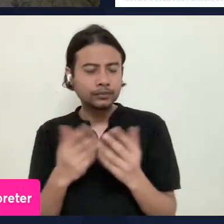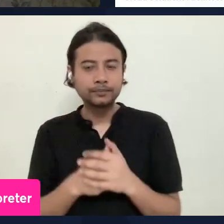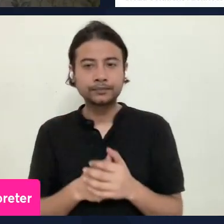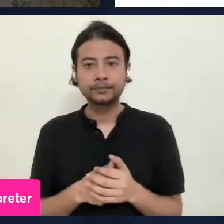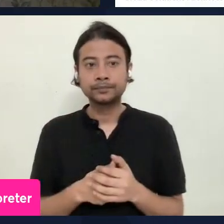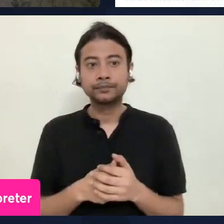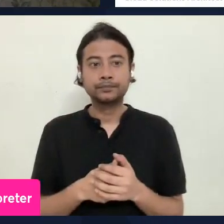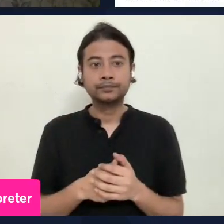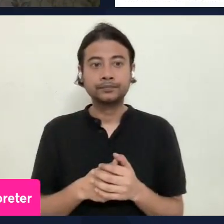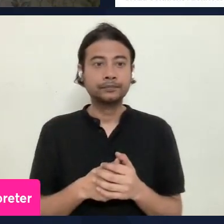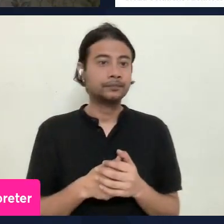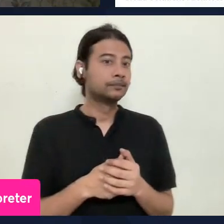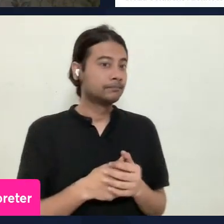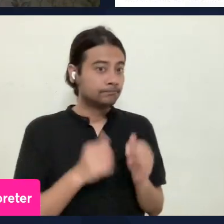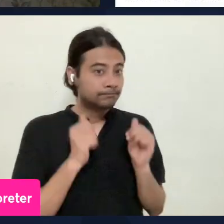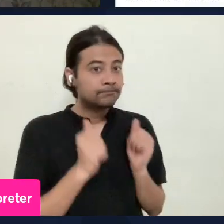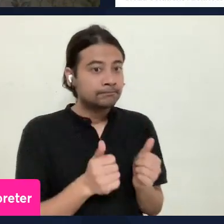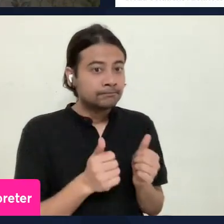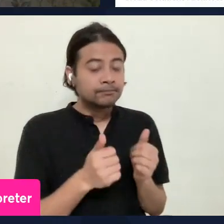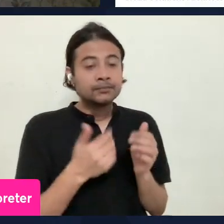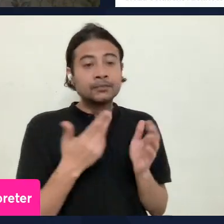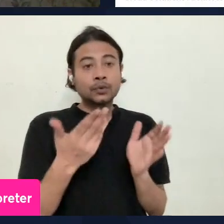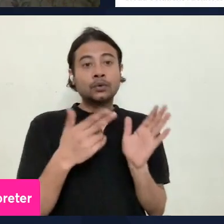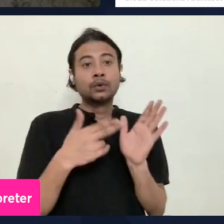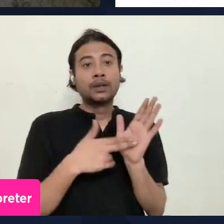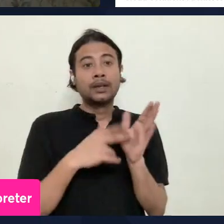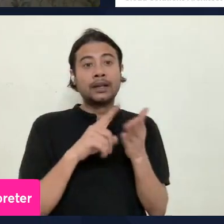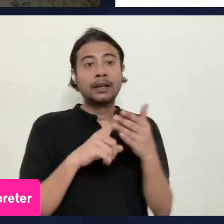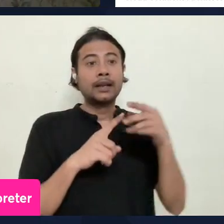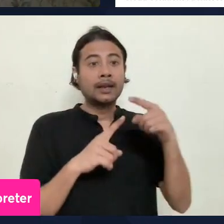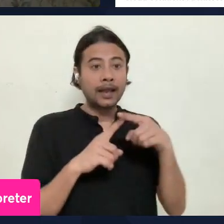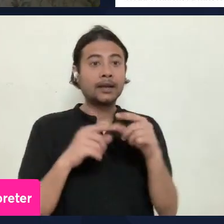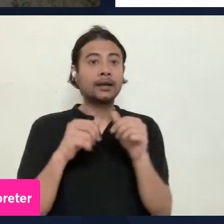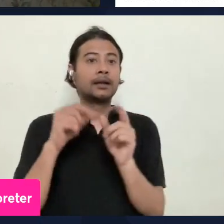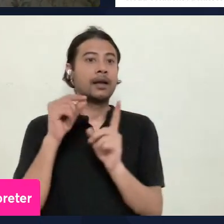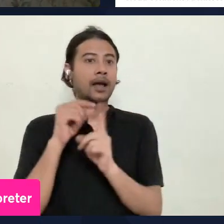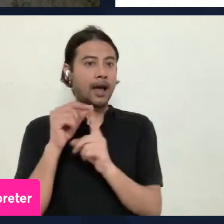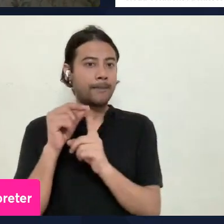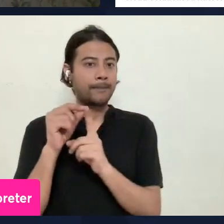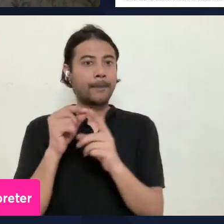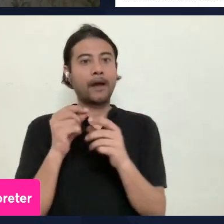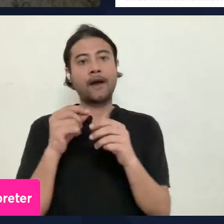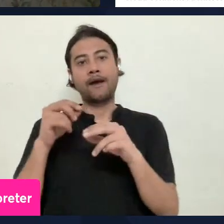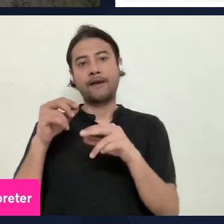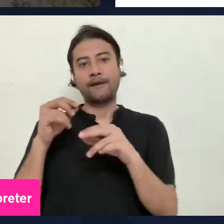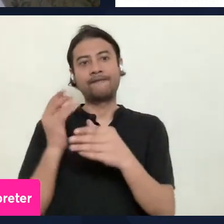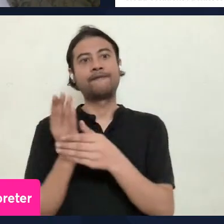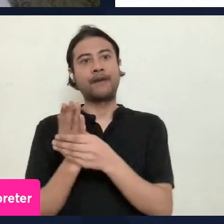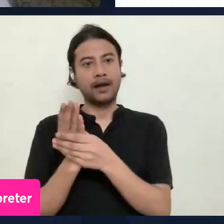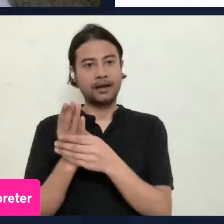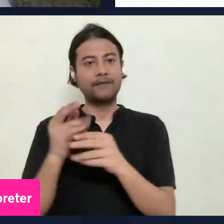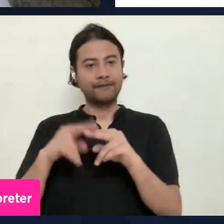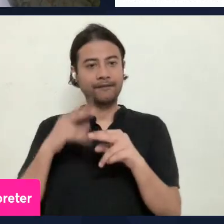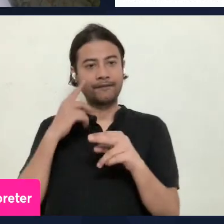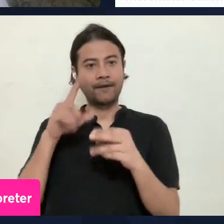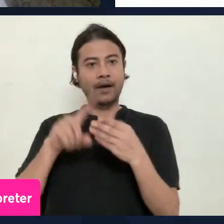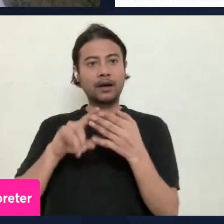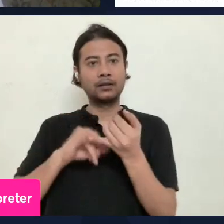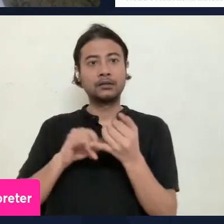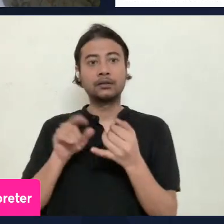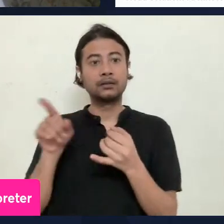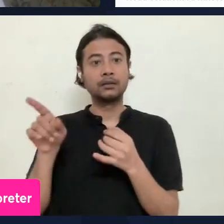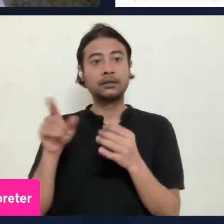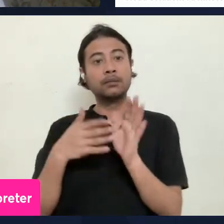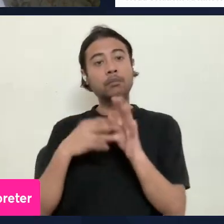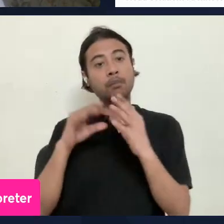Files is essentially a Microsoft first-party Azure native file storage